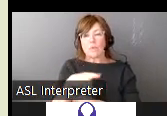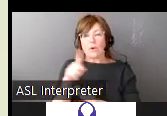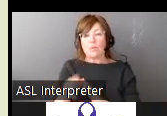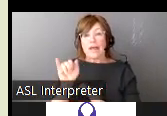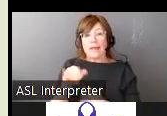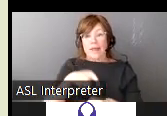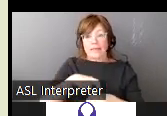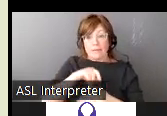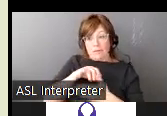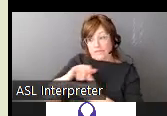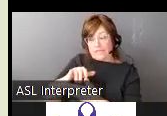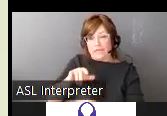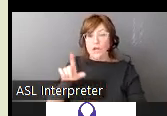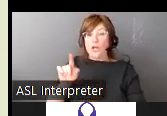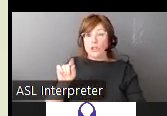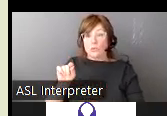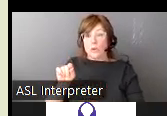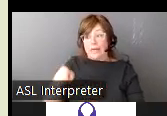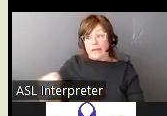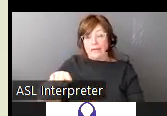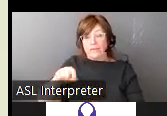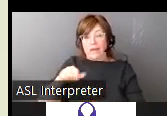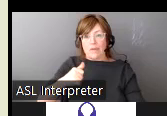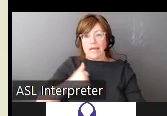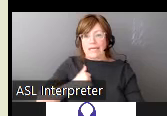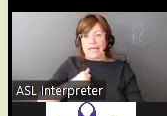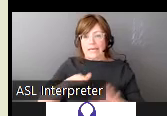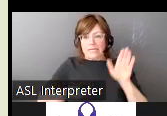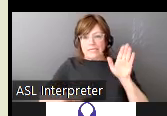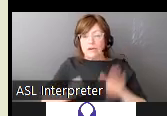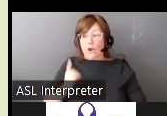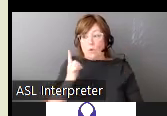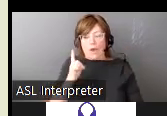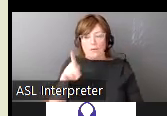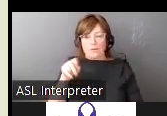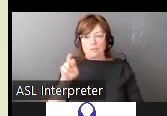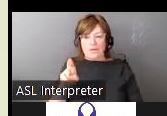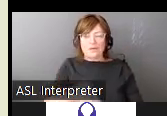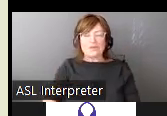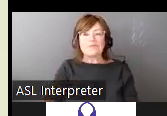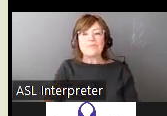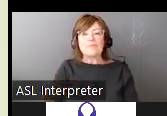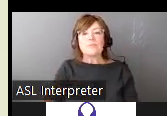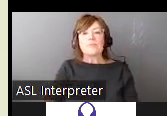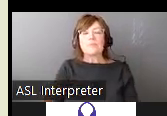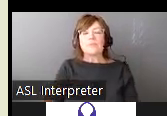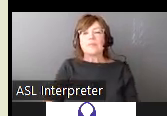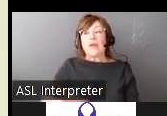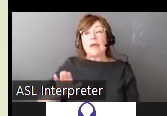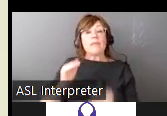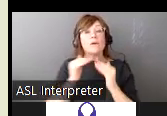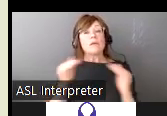older men were Canadian citizens, and the remaining 1 was permanent residents. As for level of